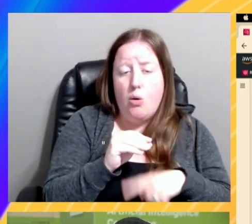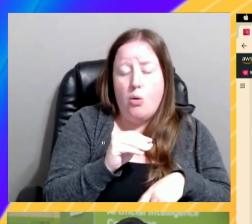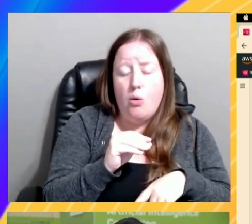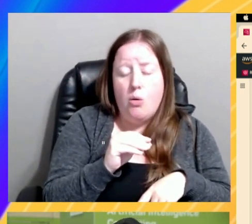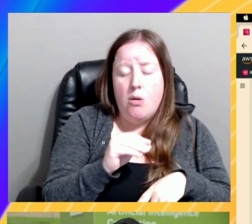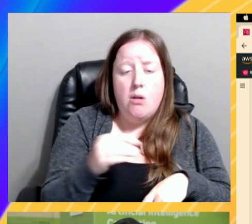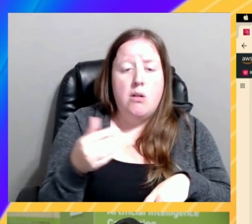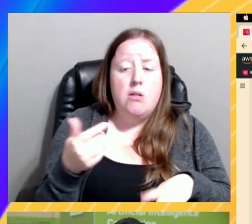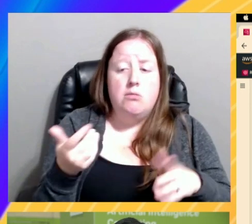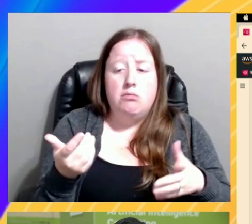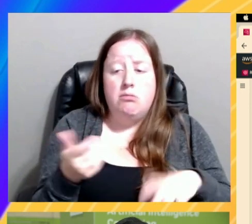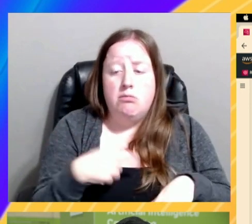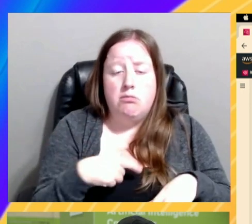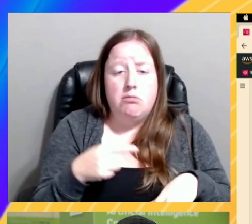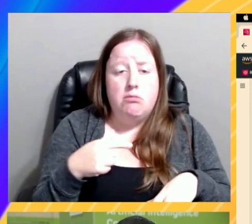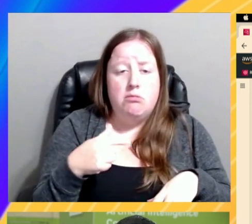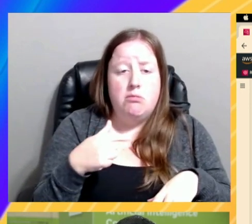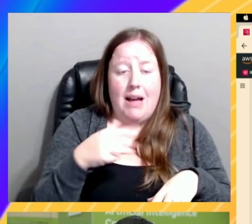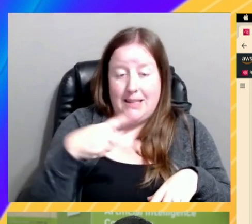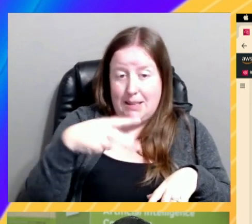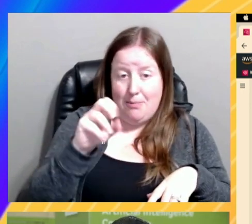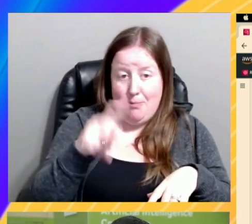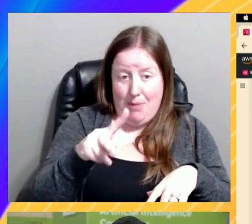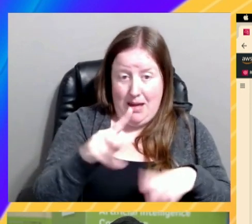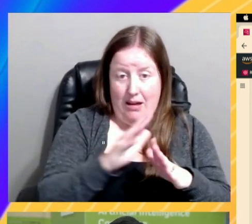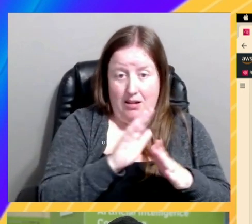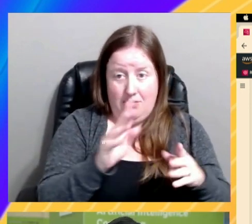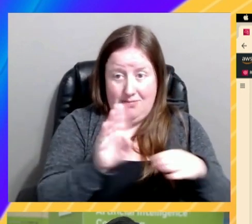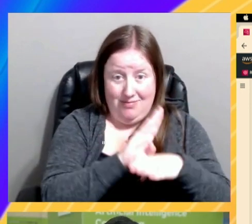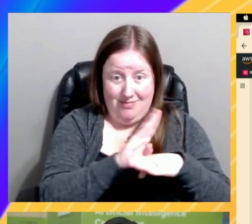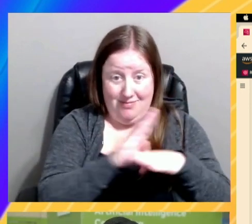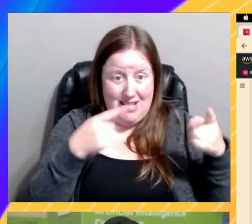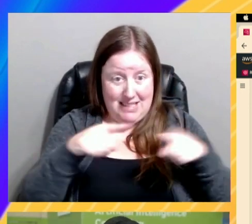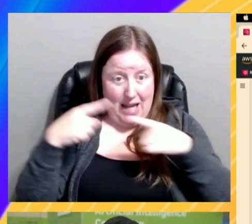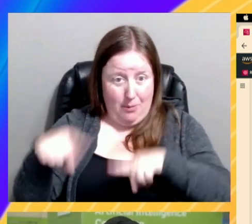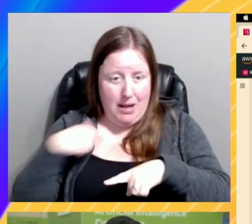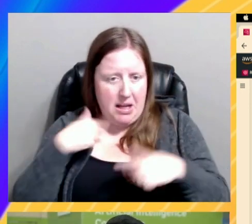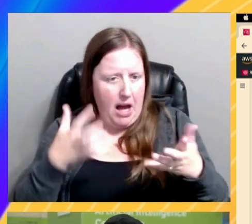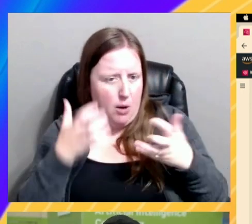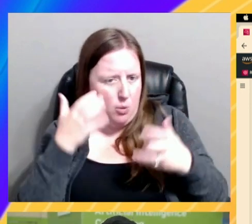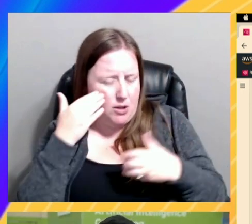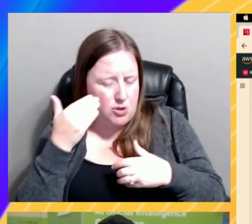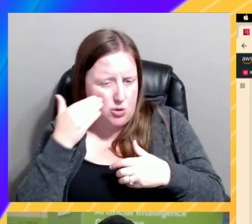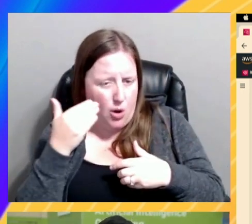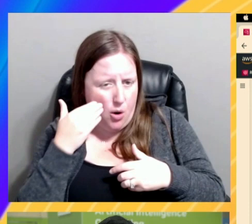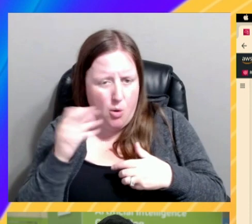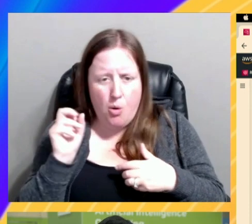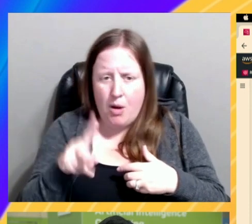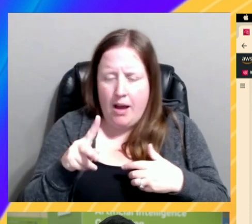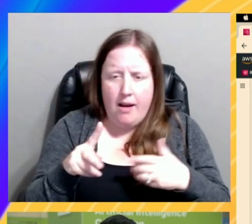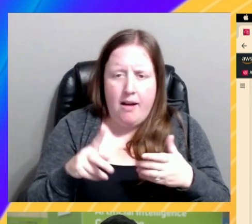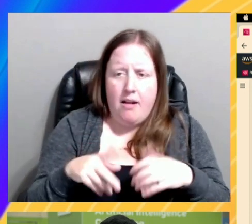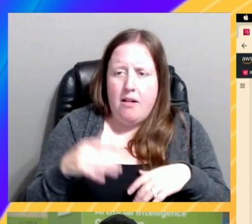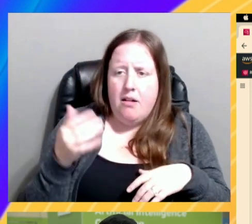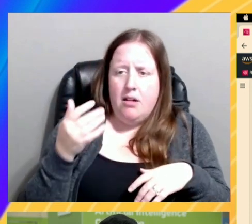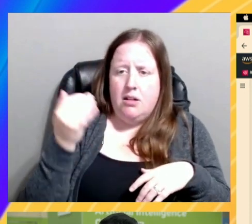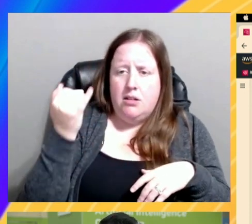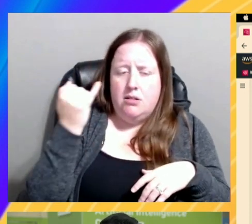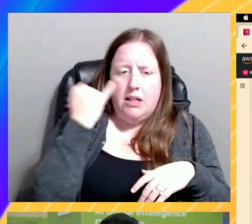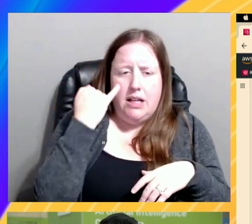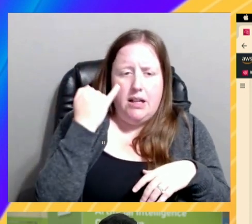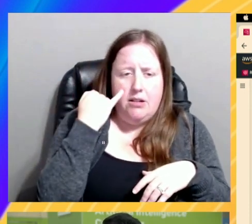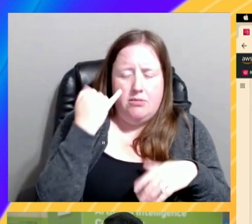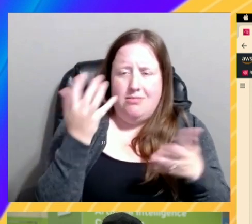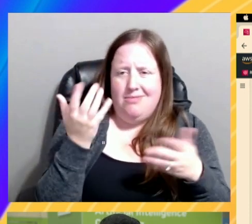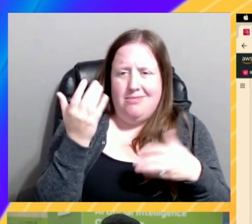As there is a peak season going on, I want to know what is the, let's say if you take dog or bunny, how many